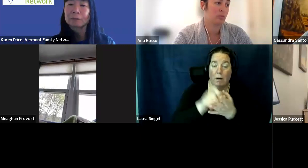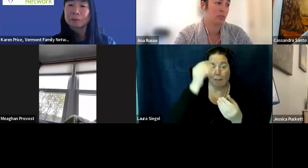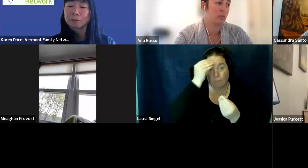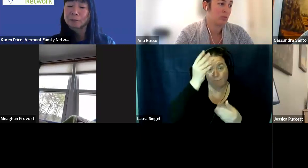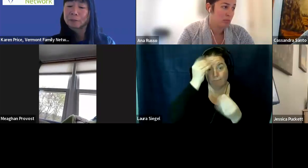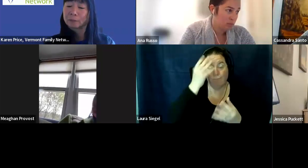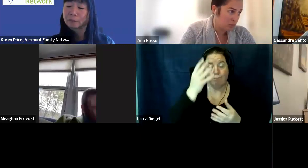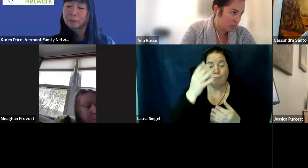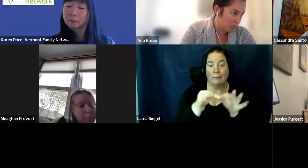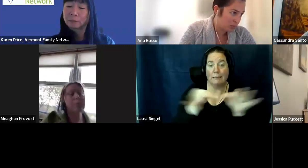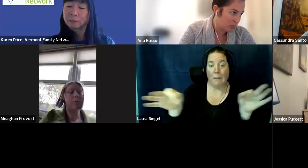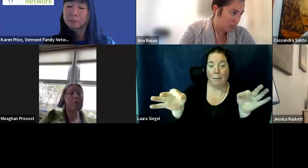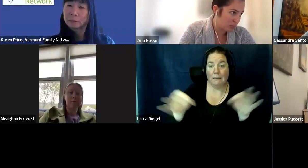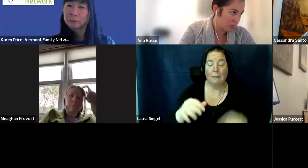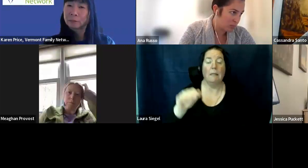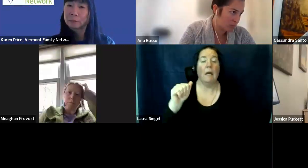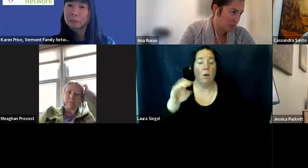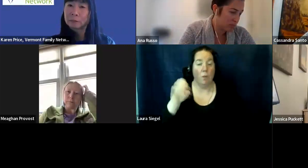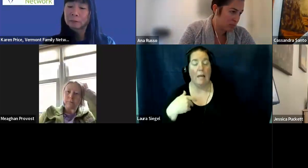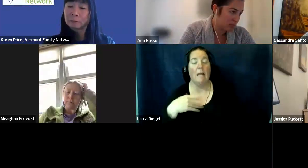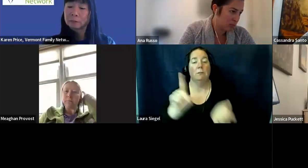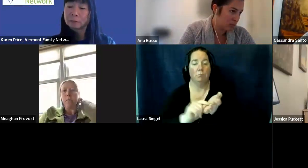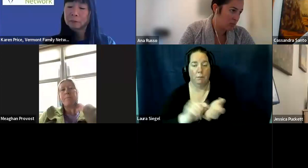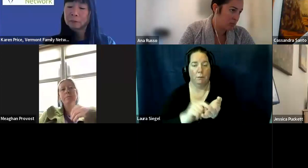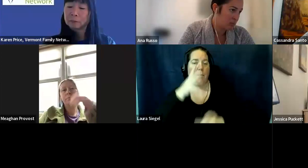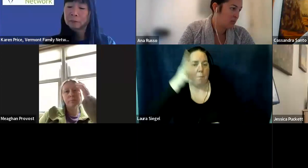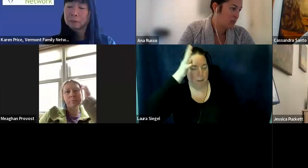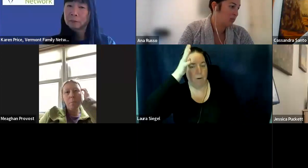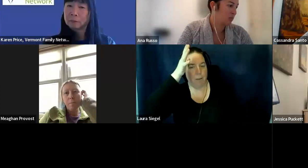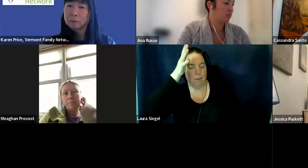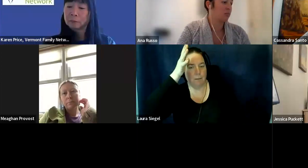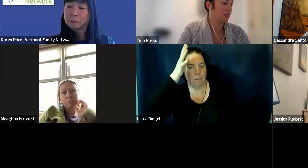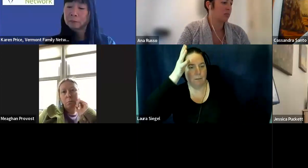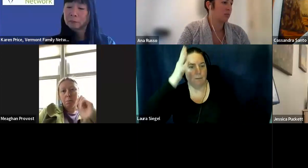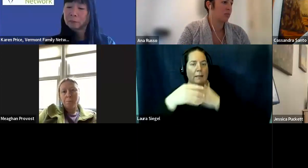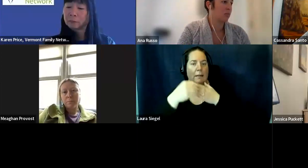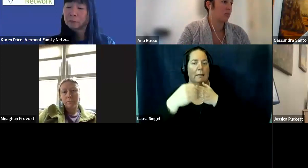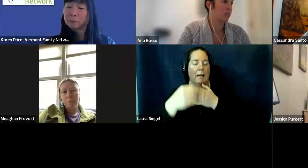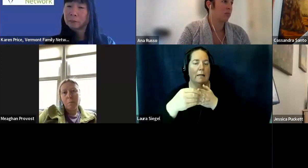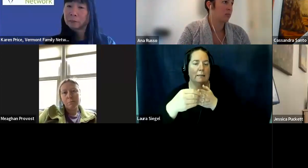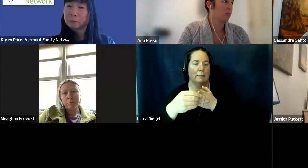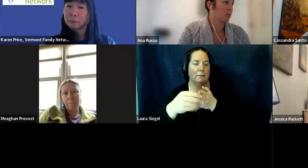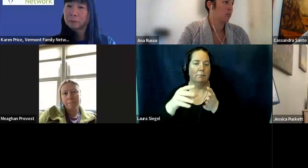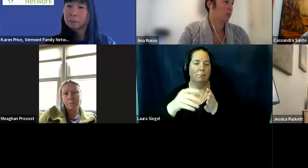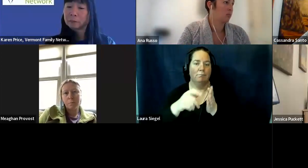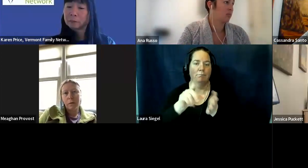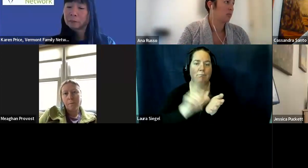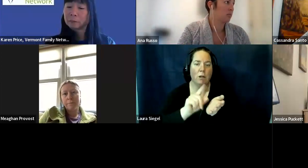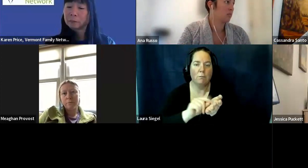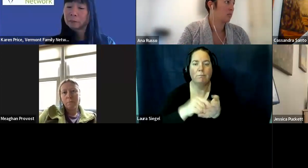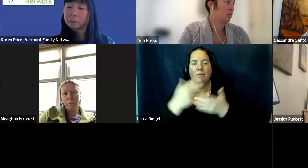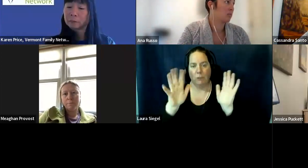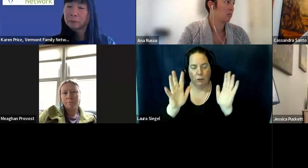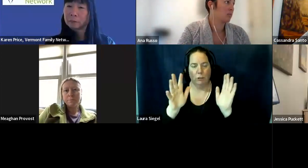statements? So the AOE has published a parent input guidance document, and I'm going to lead everyone to where that is when we look at the